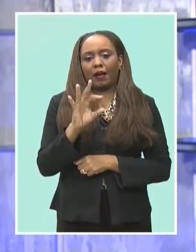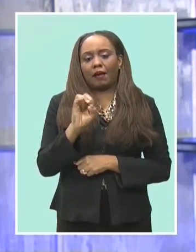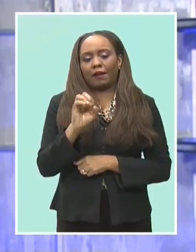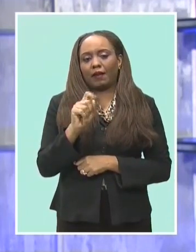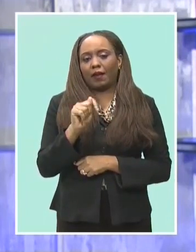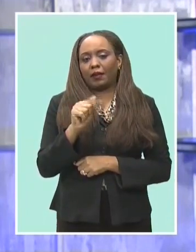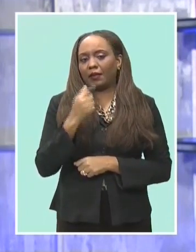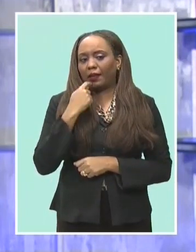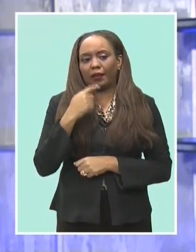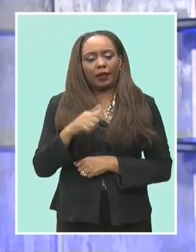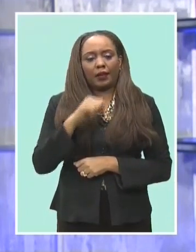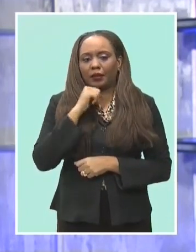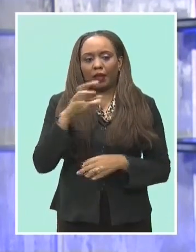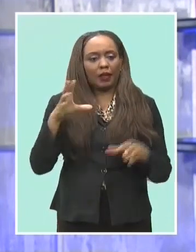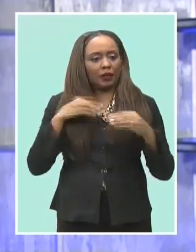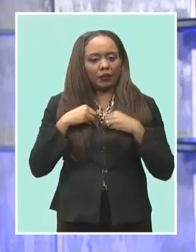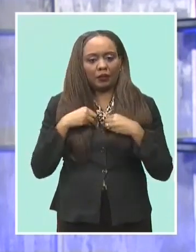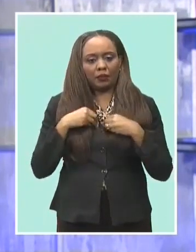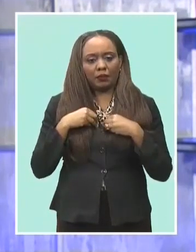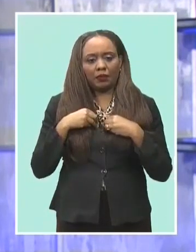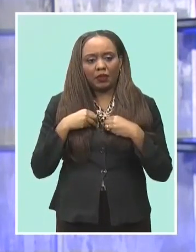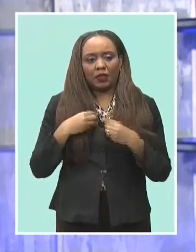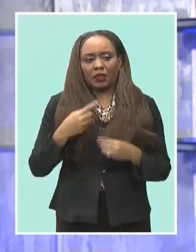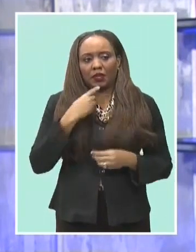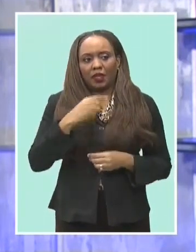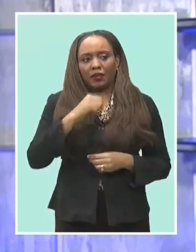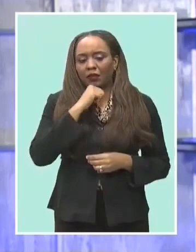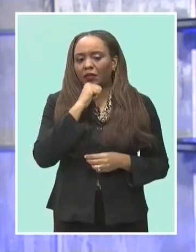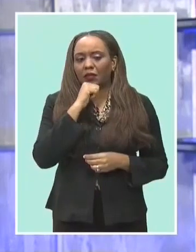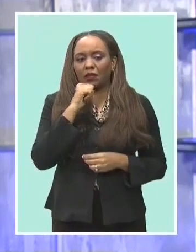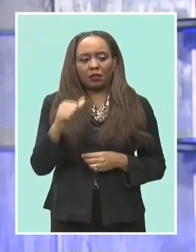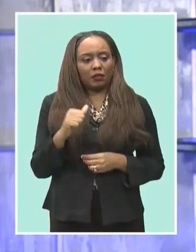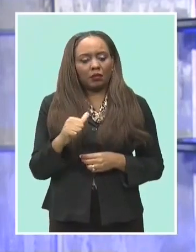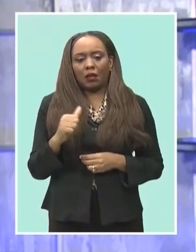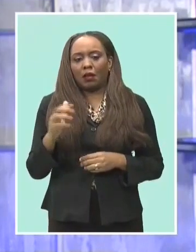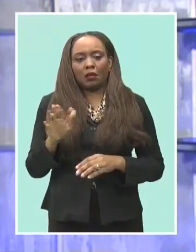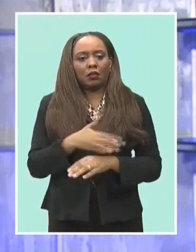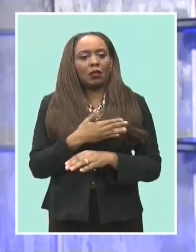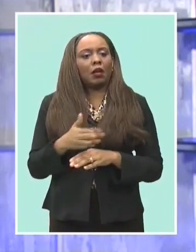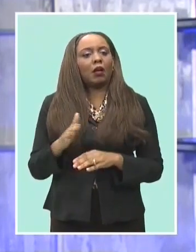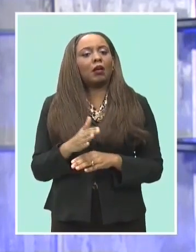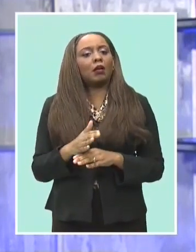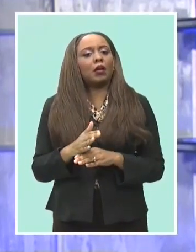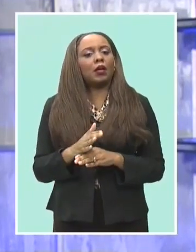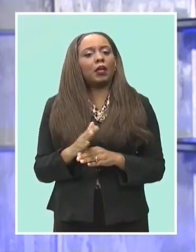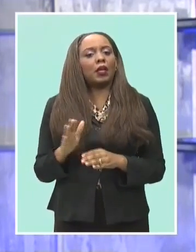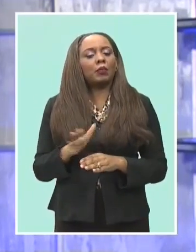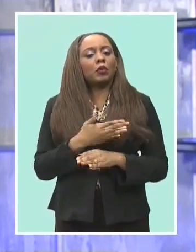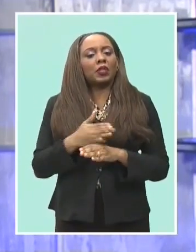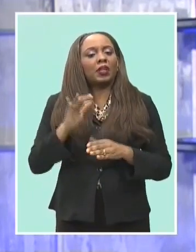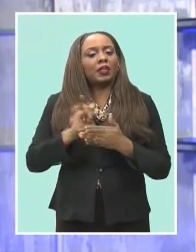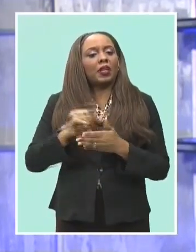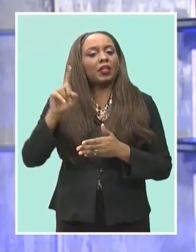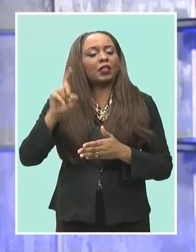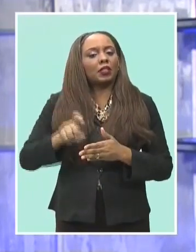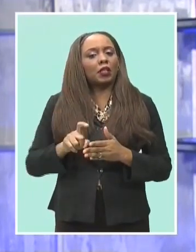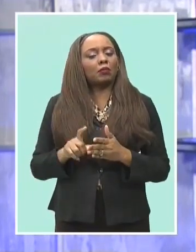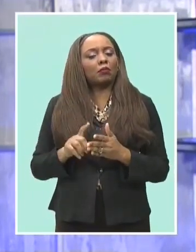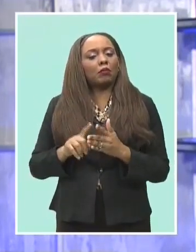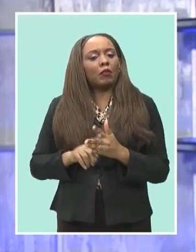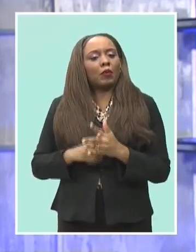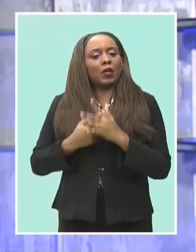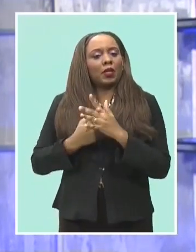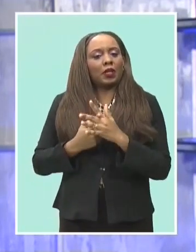unacceptable. President Weeks insists it was not sung in its original music, and singer Danielle used artistic license in